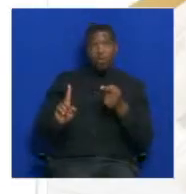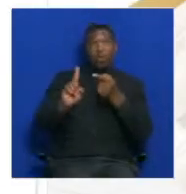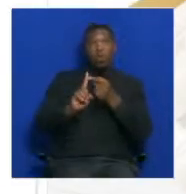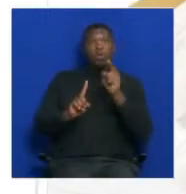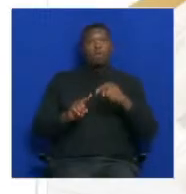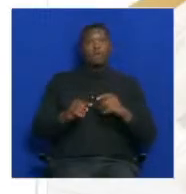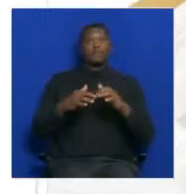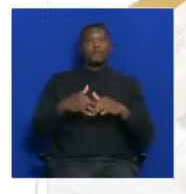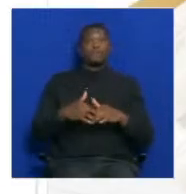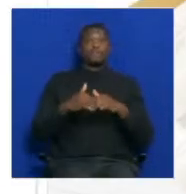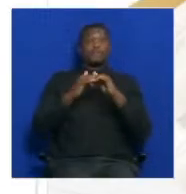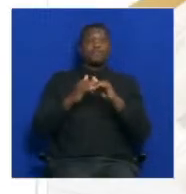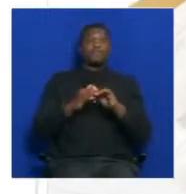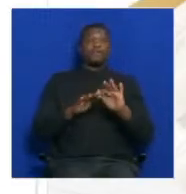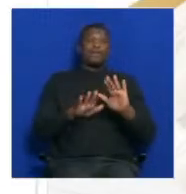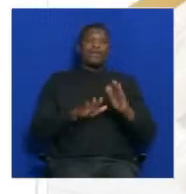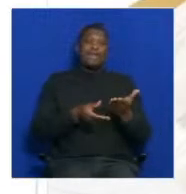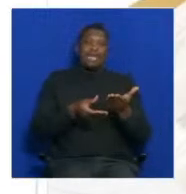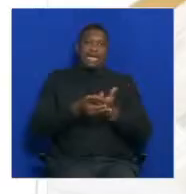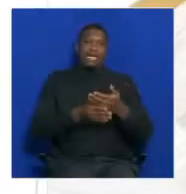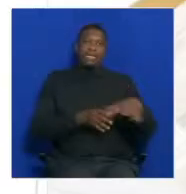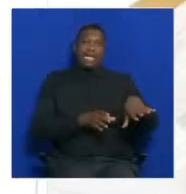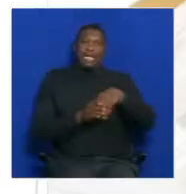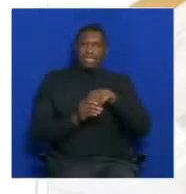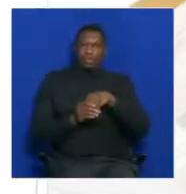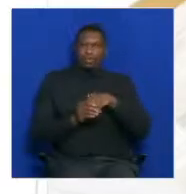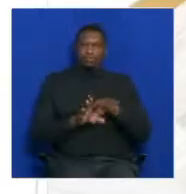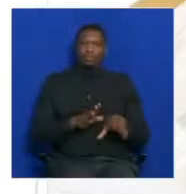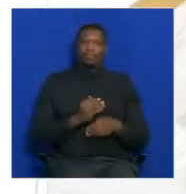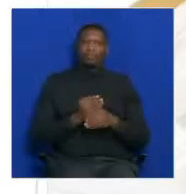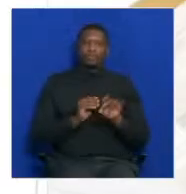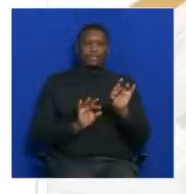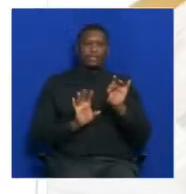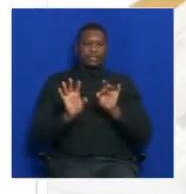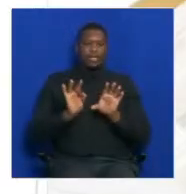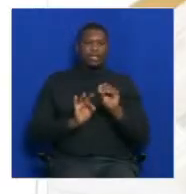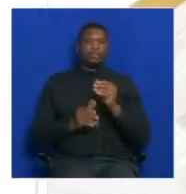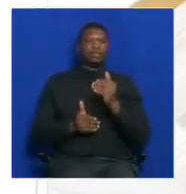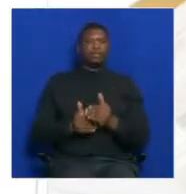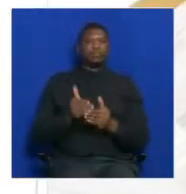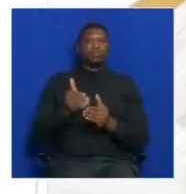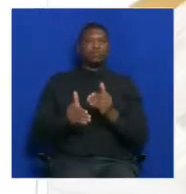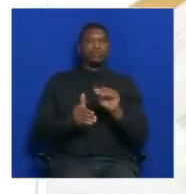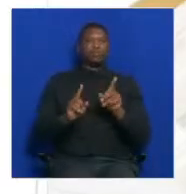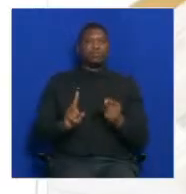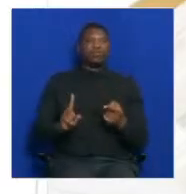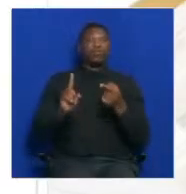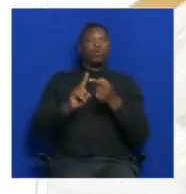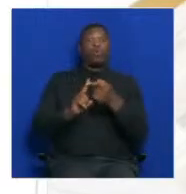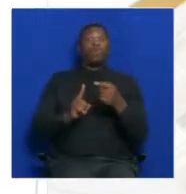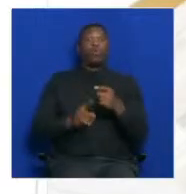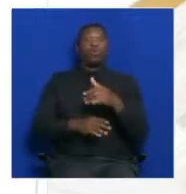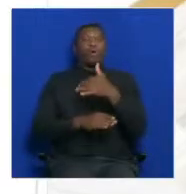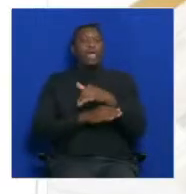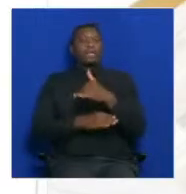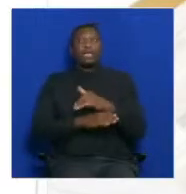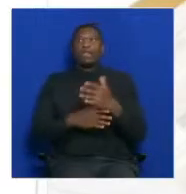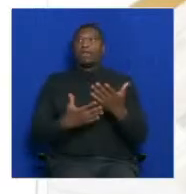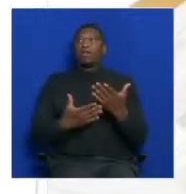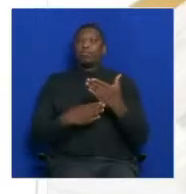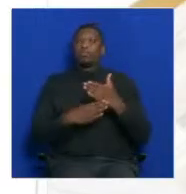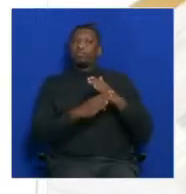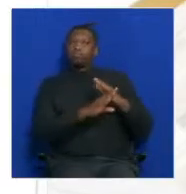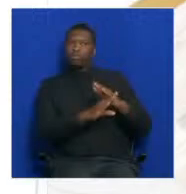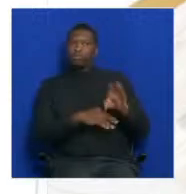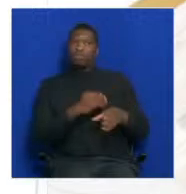intake and selection process that is impervious to undue external influence and that ensures IDEC